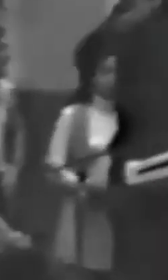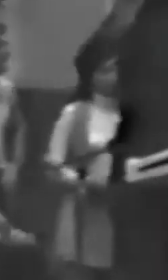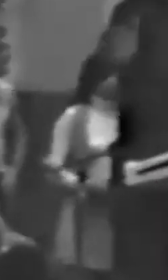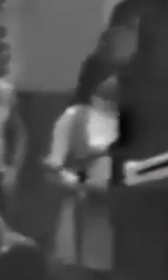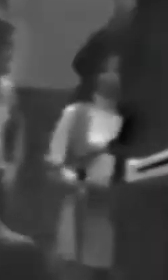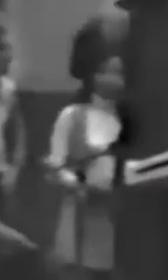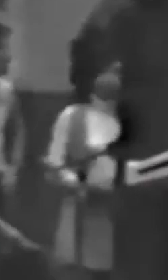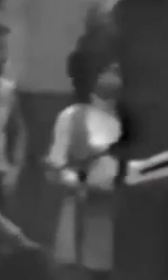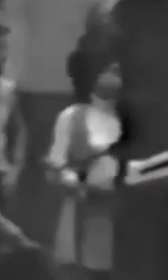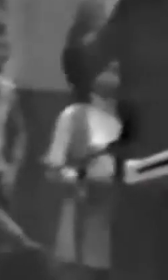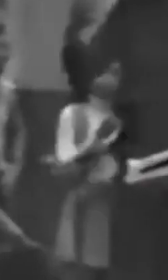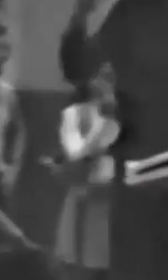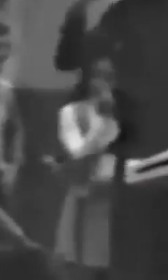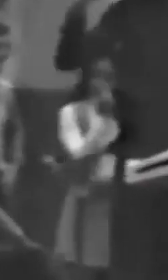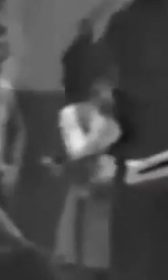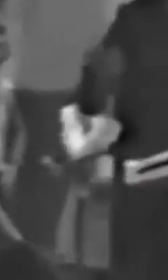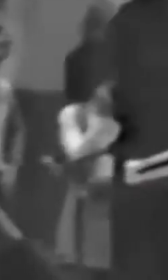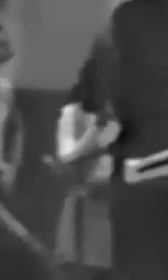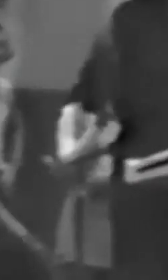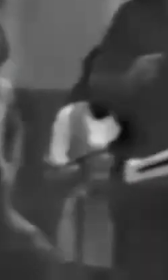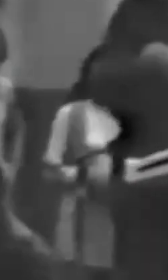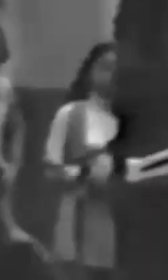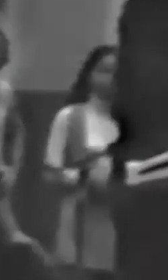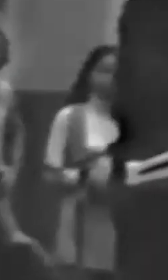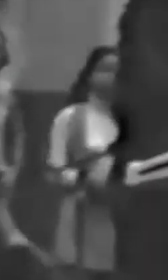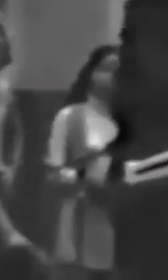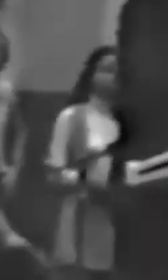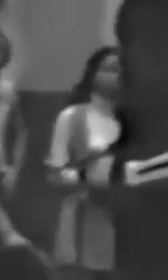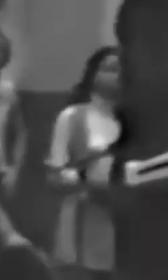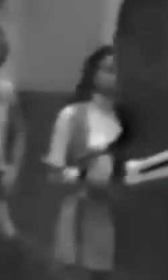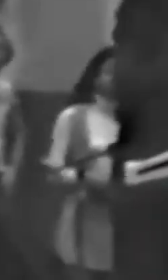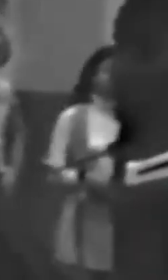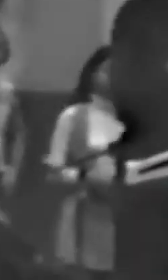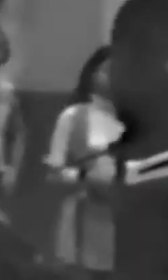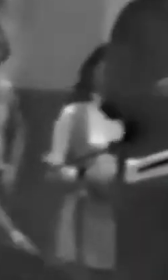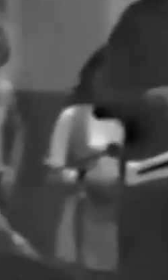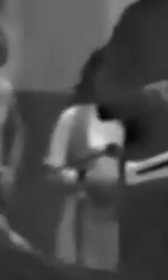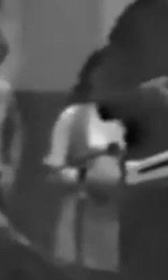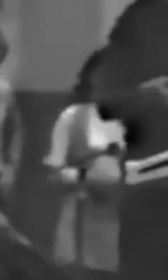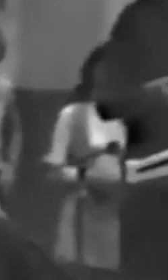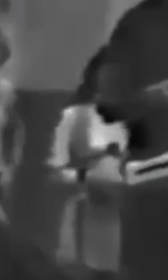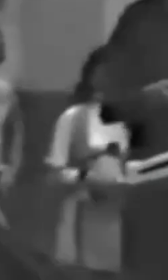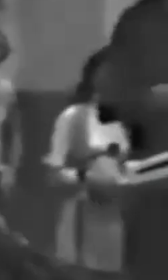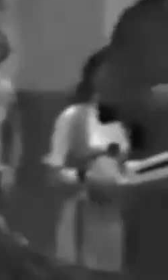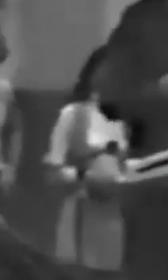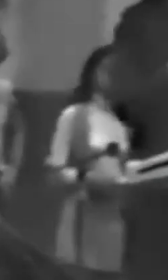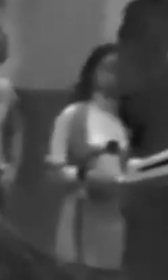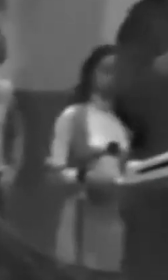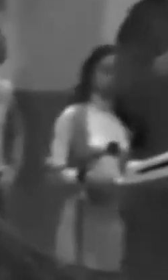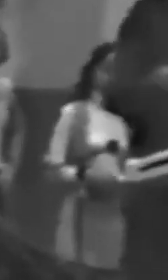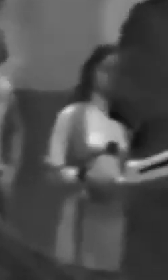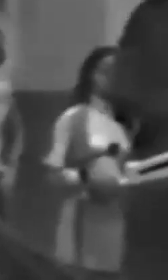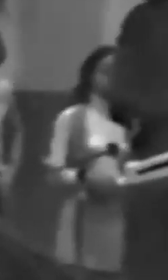is it destroys the possibility of creating a movement that's going to be able to overturn